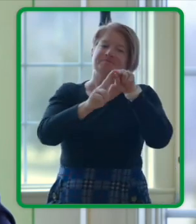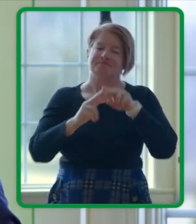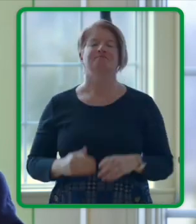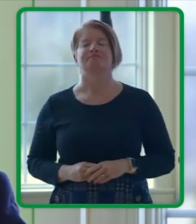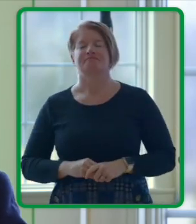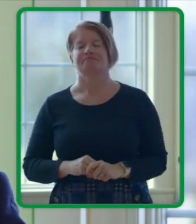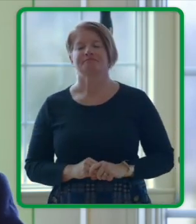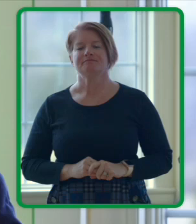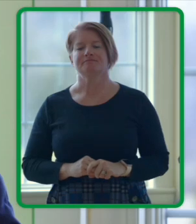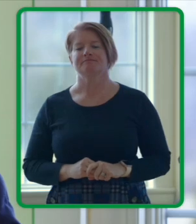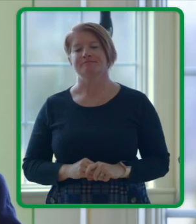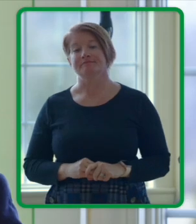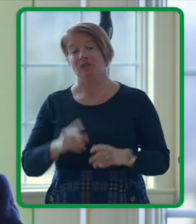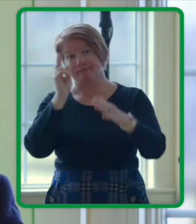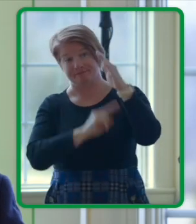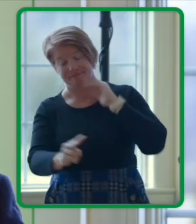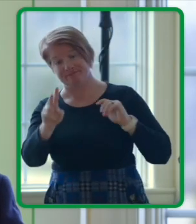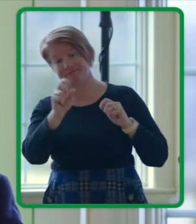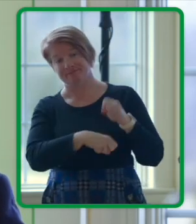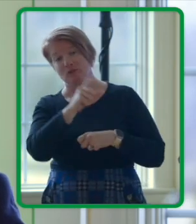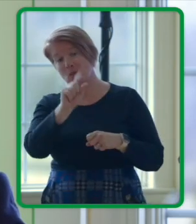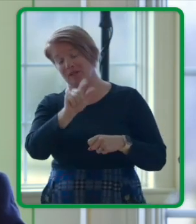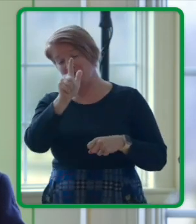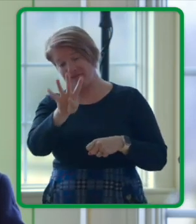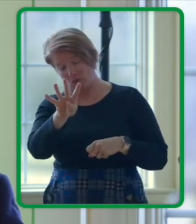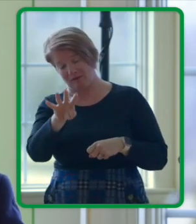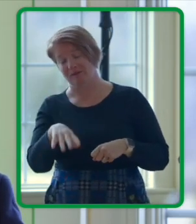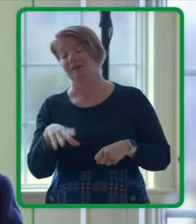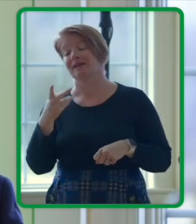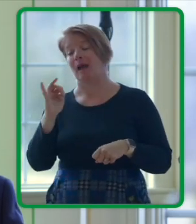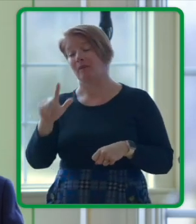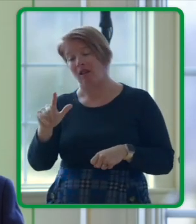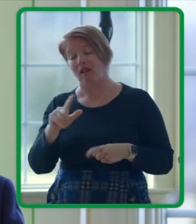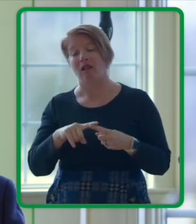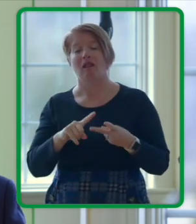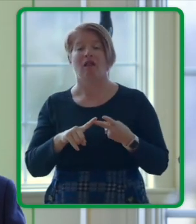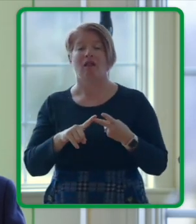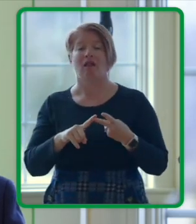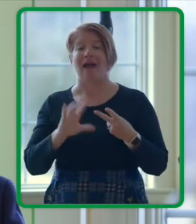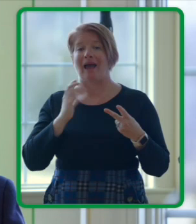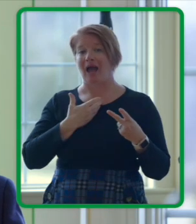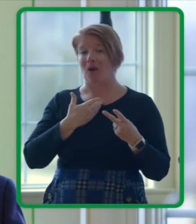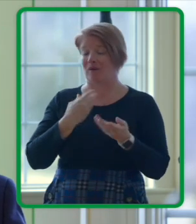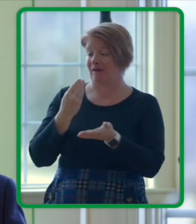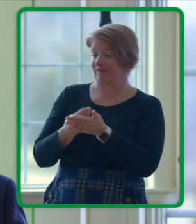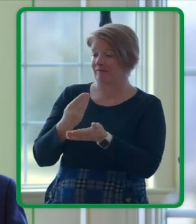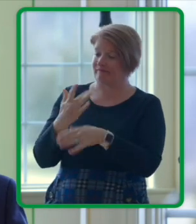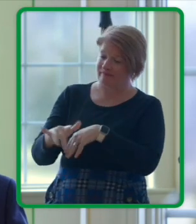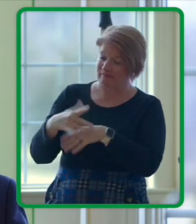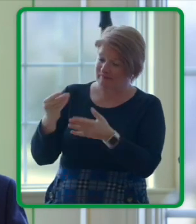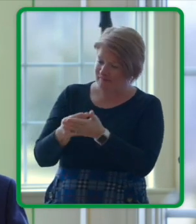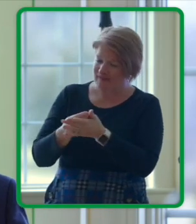So as we look forward, look ahead into 2024, our capital, our liquidity, and our loan quality are all